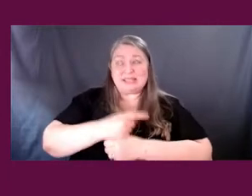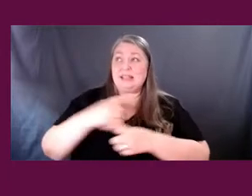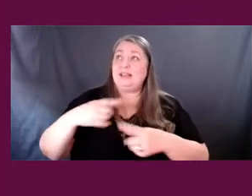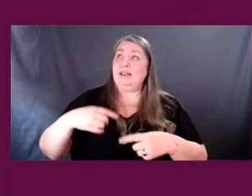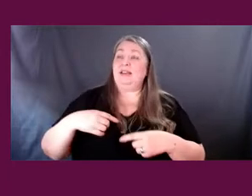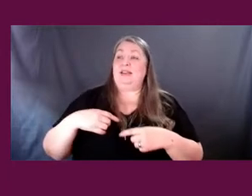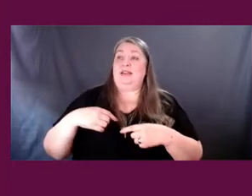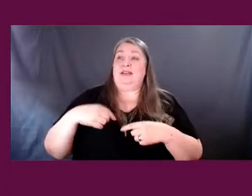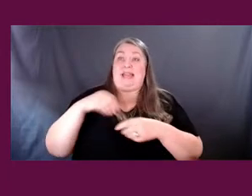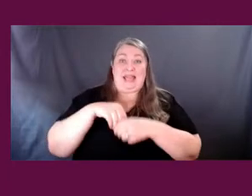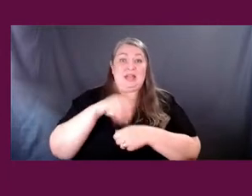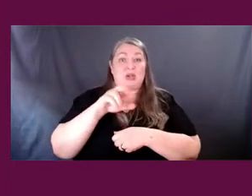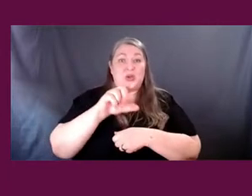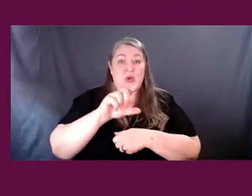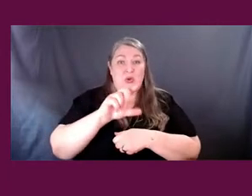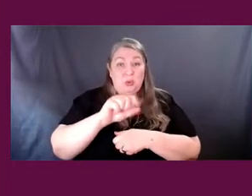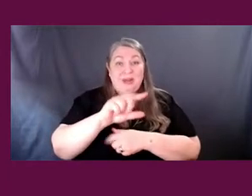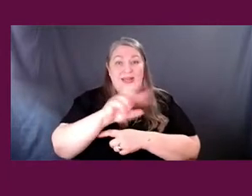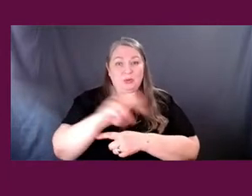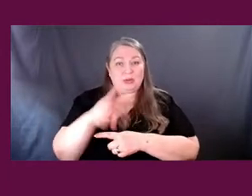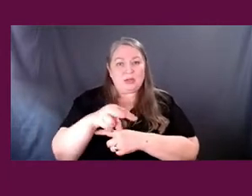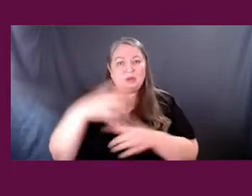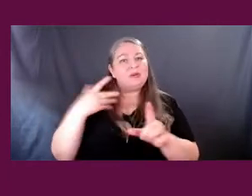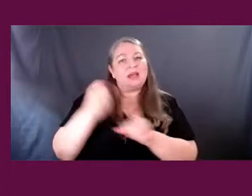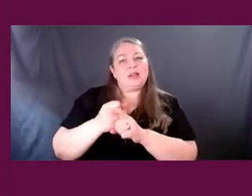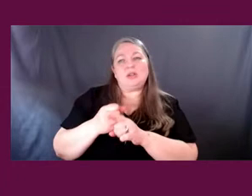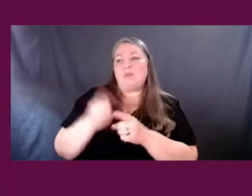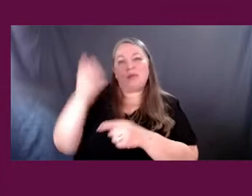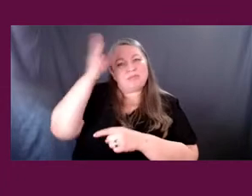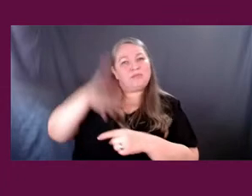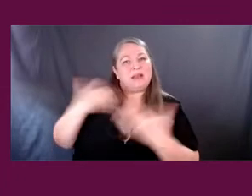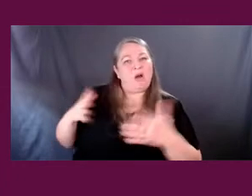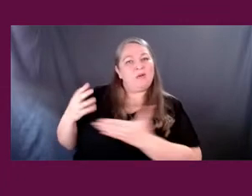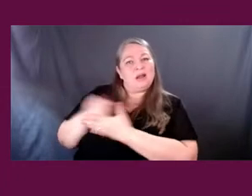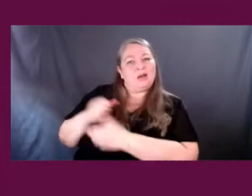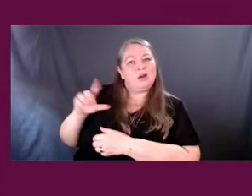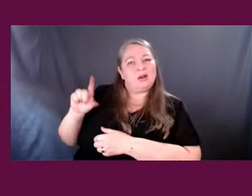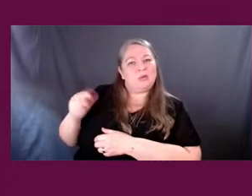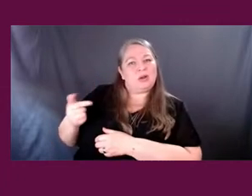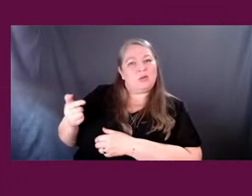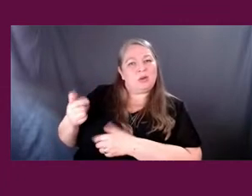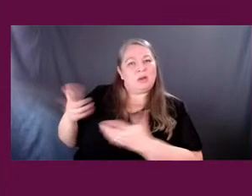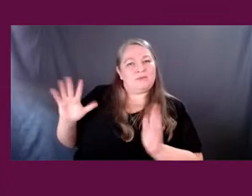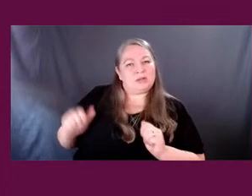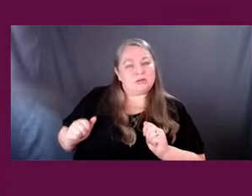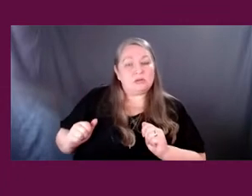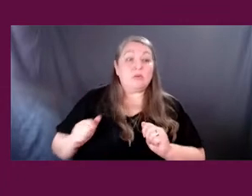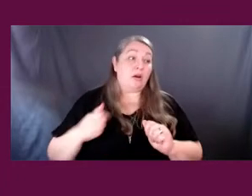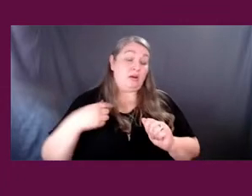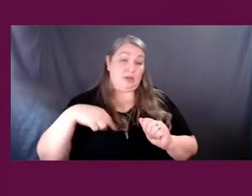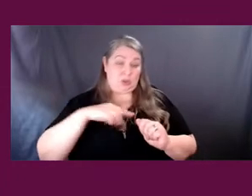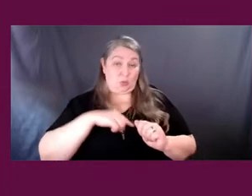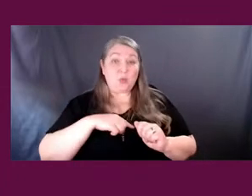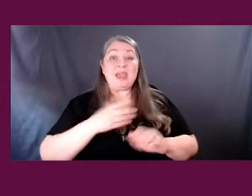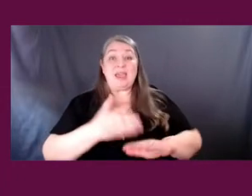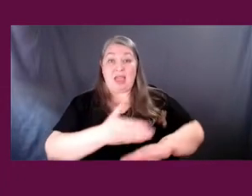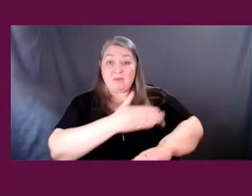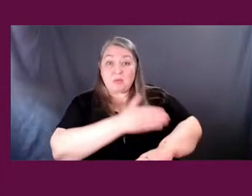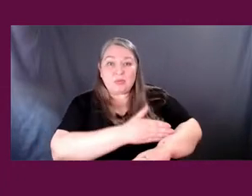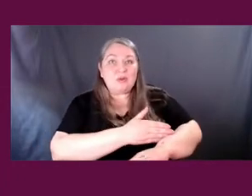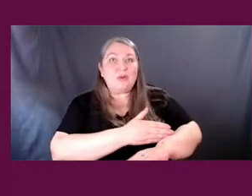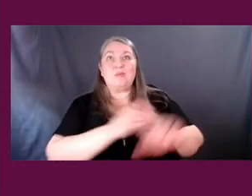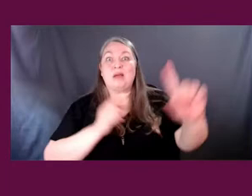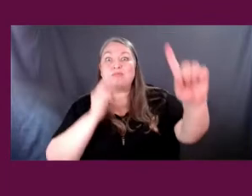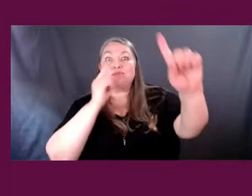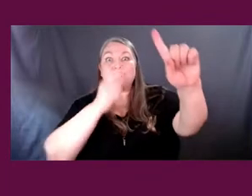up to what men made in 2021. Listen, we've come so far, but we have a long way to go.